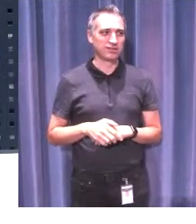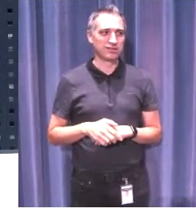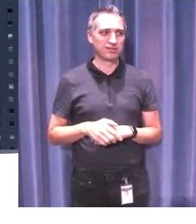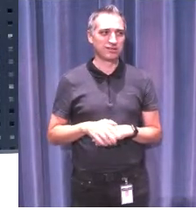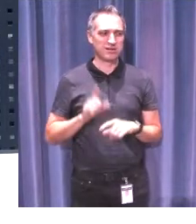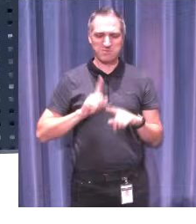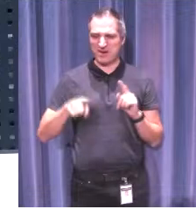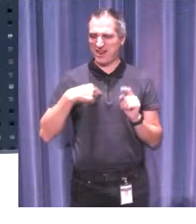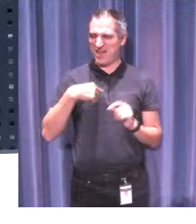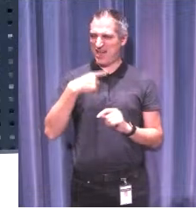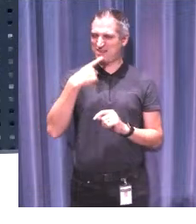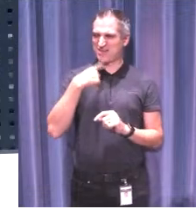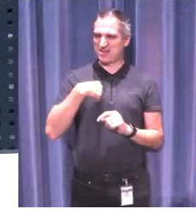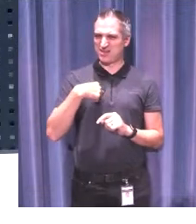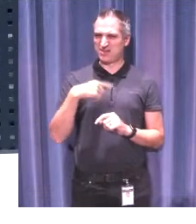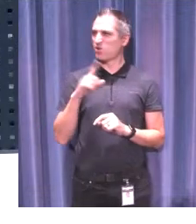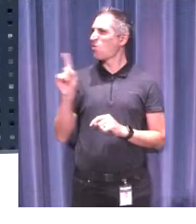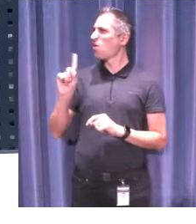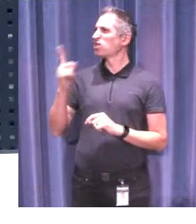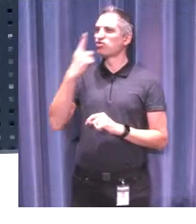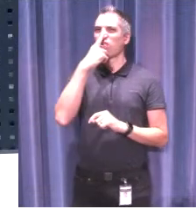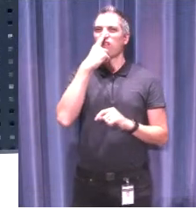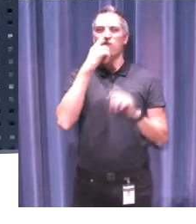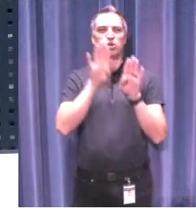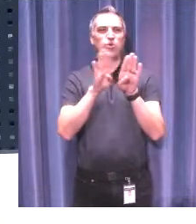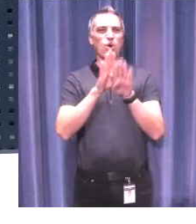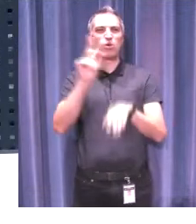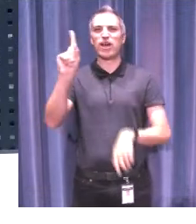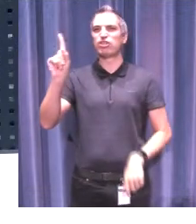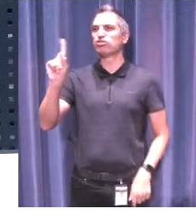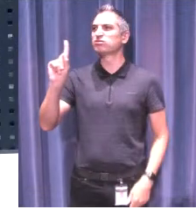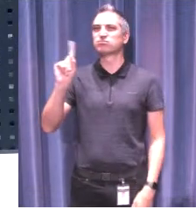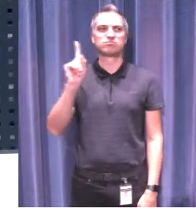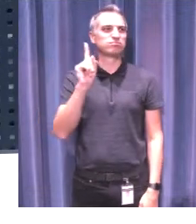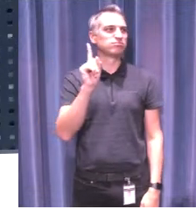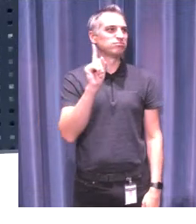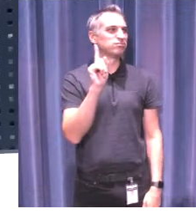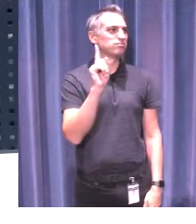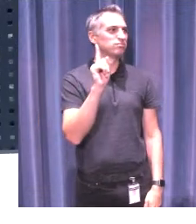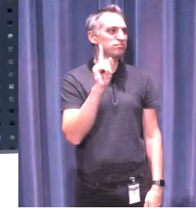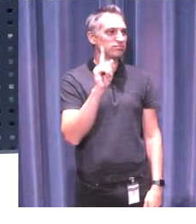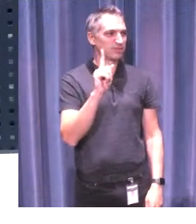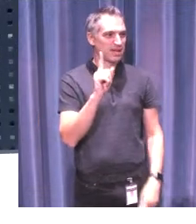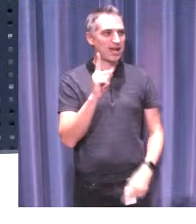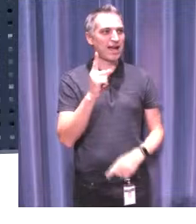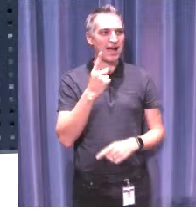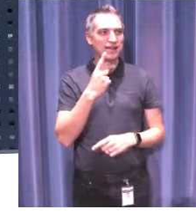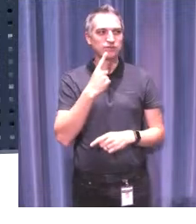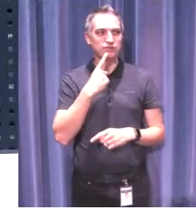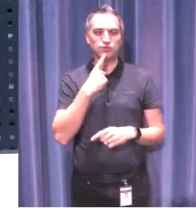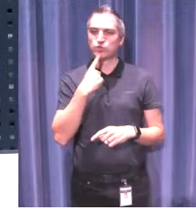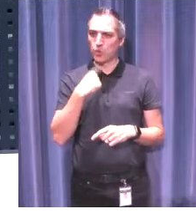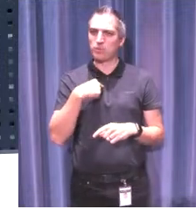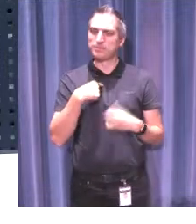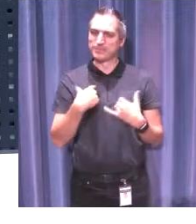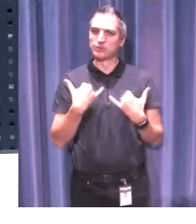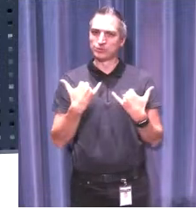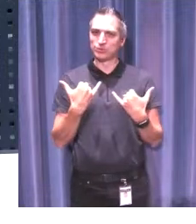say to myself, where's the front door? And I said that to myself again today. Where's the front